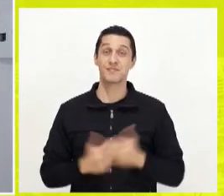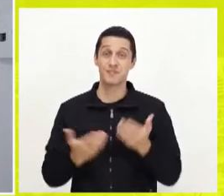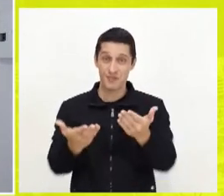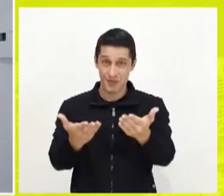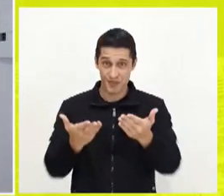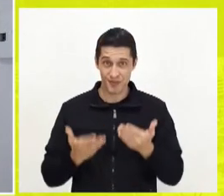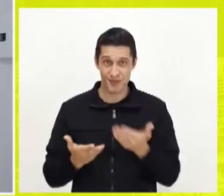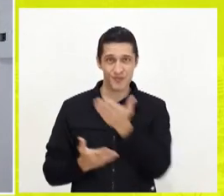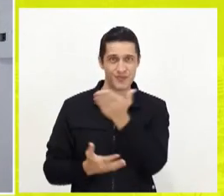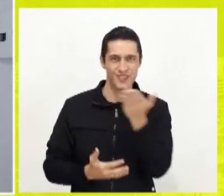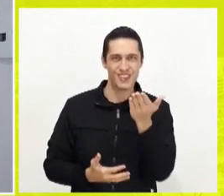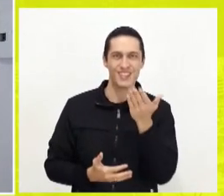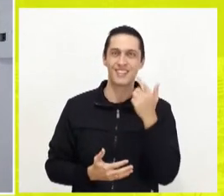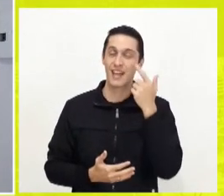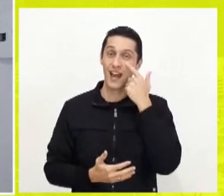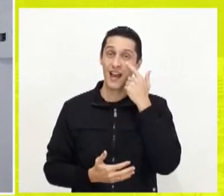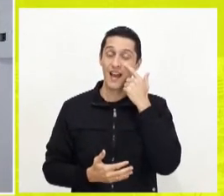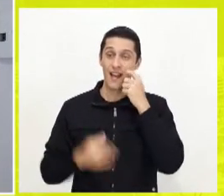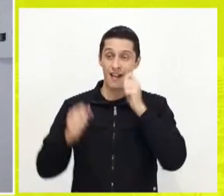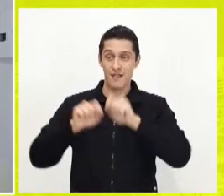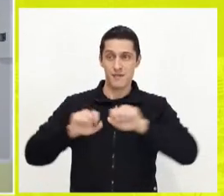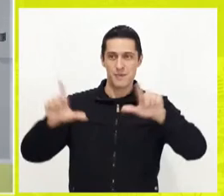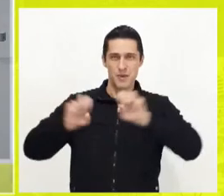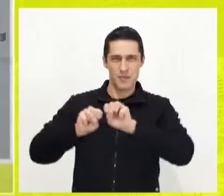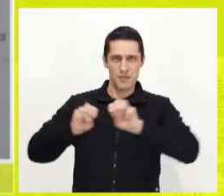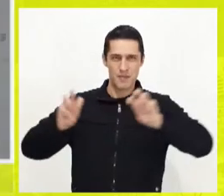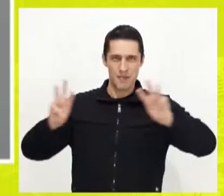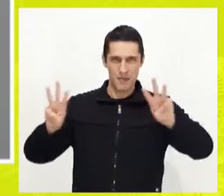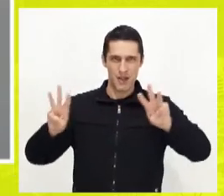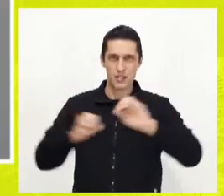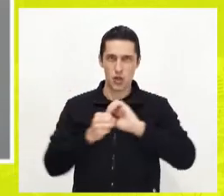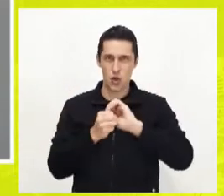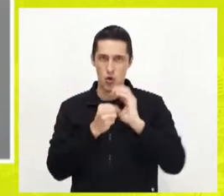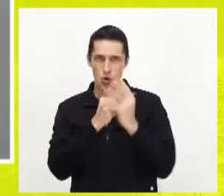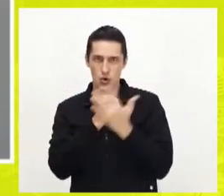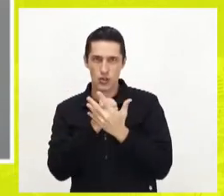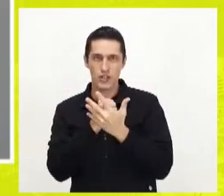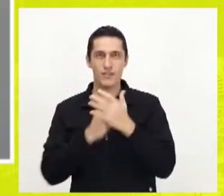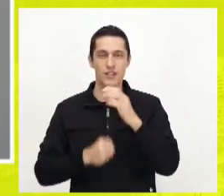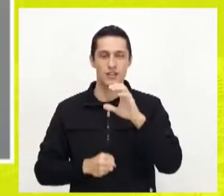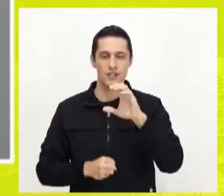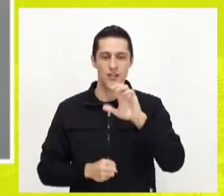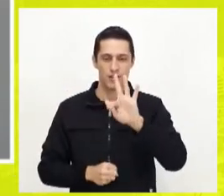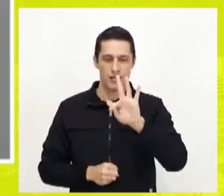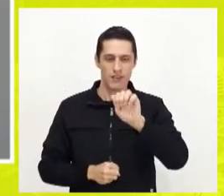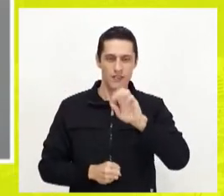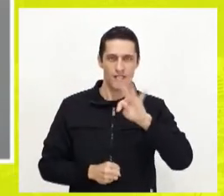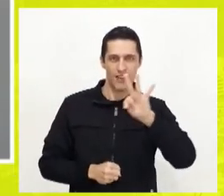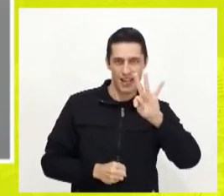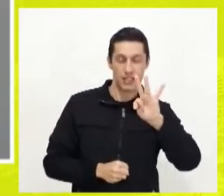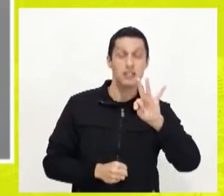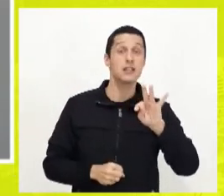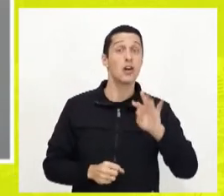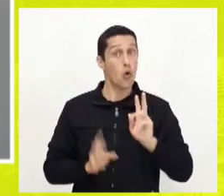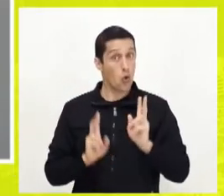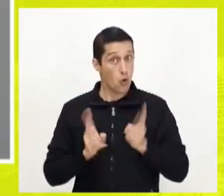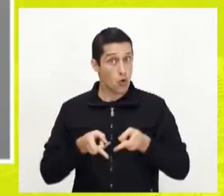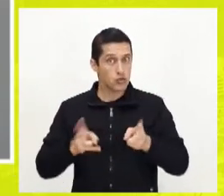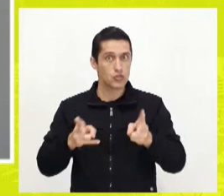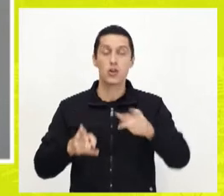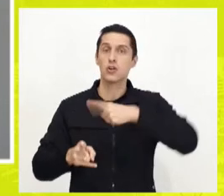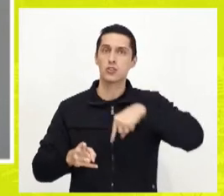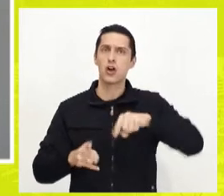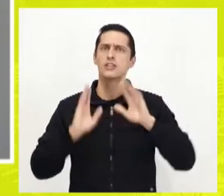my invitation for you to visit prona virus facts webpage we are beyond sixteen